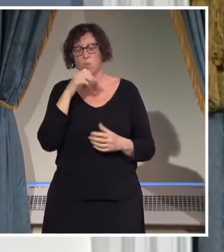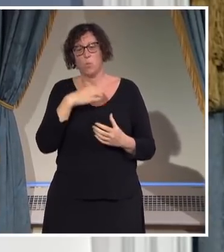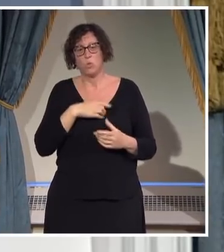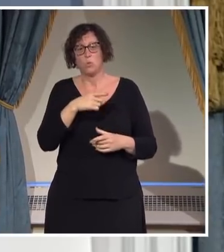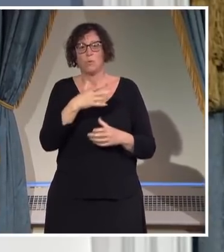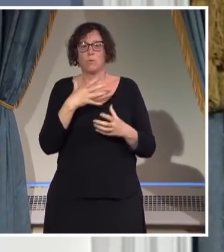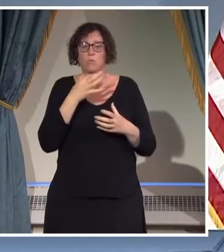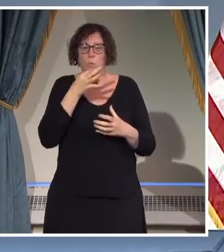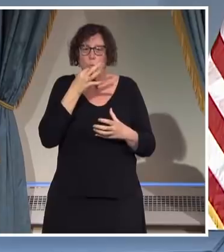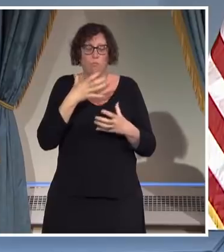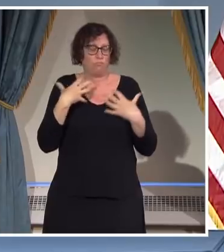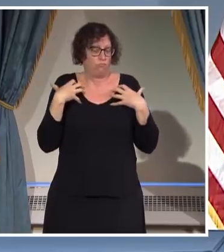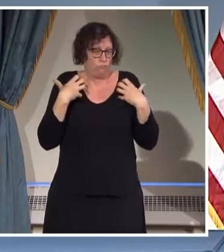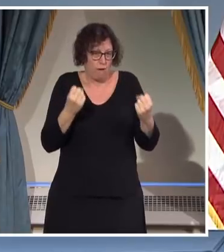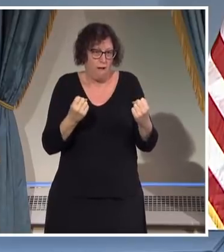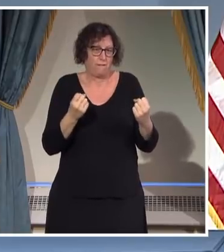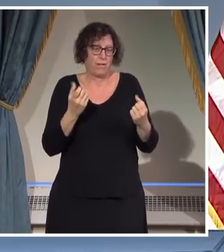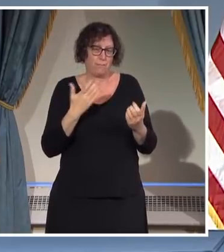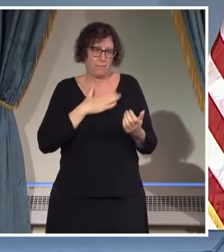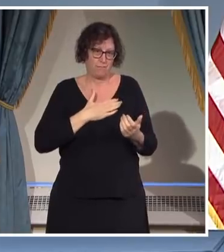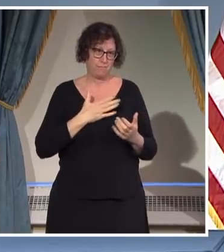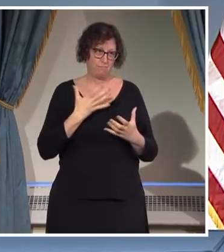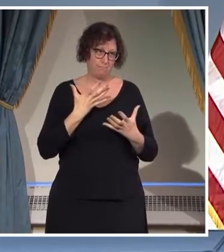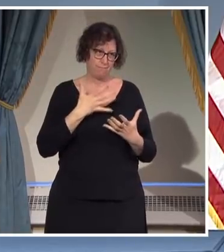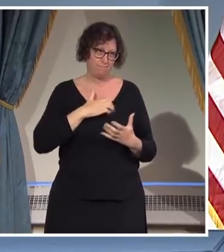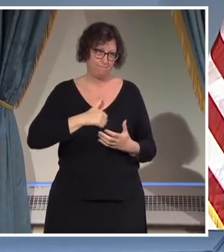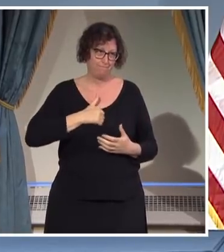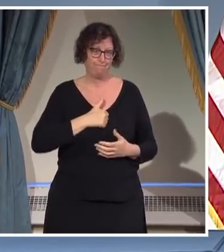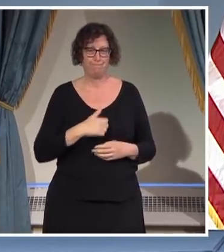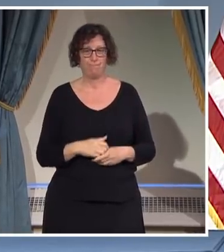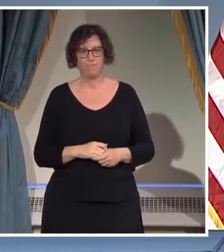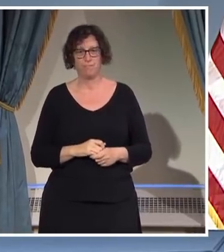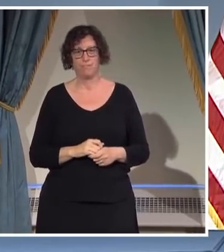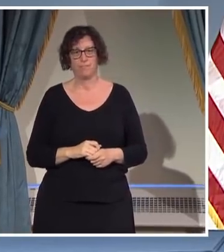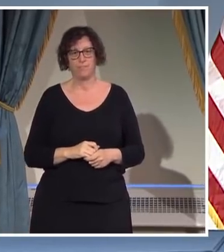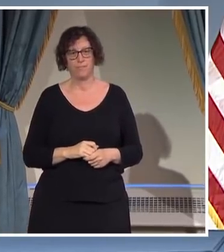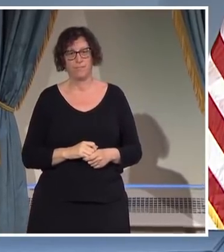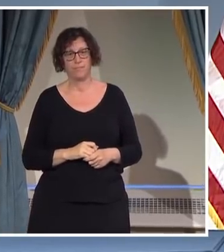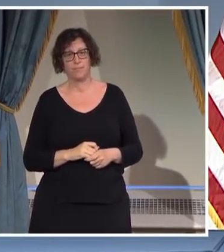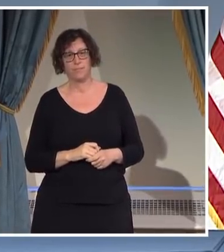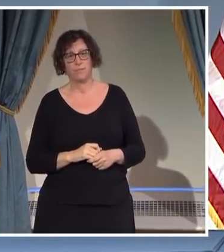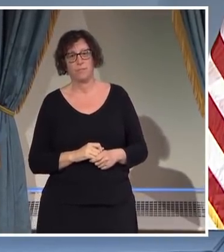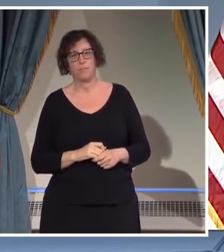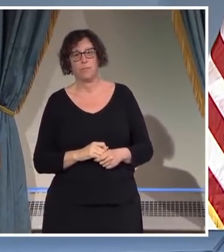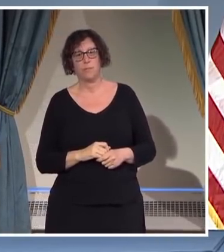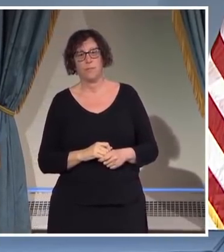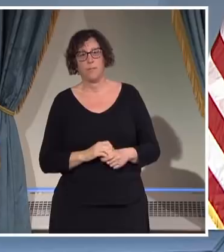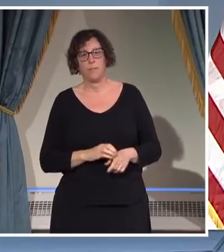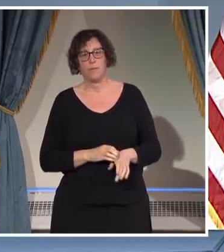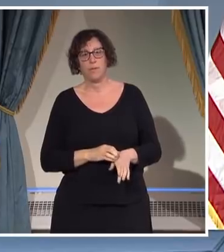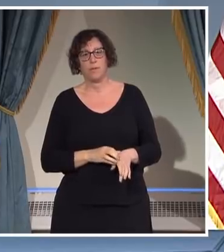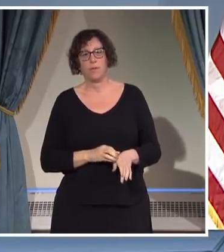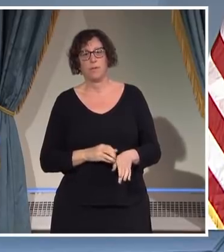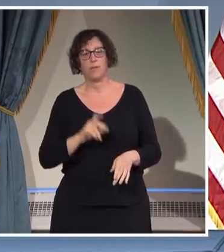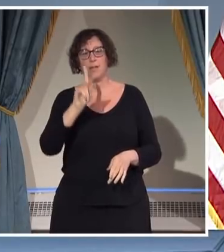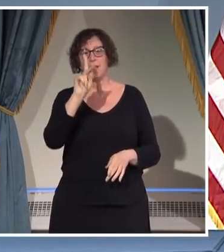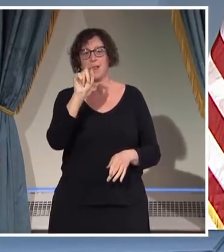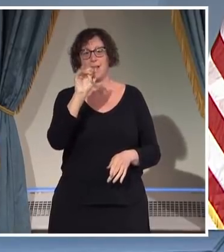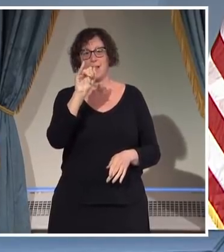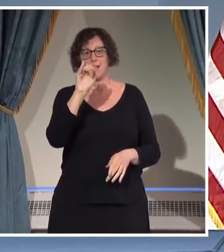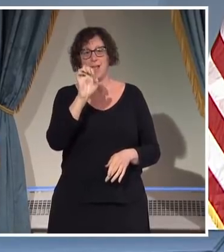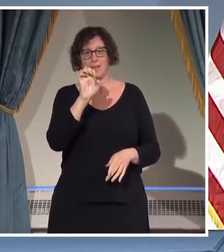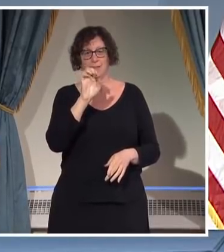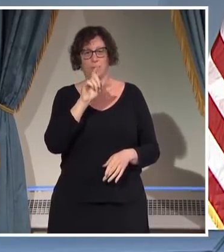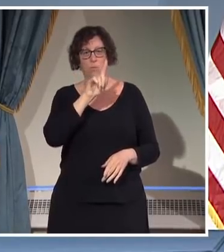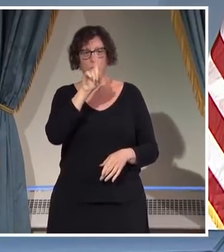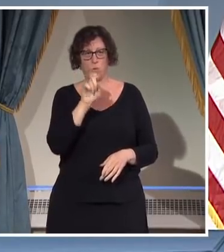recovery. Katie Honan is up next. Katie? Katie? Hey, Mayor de Blasio, I wanted to get your